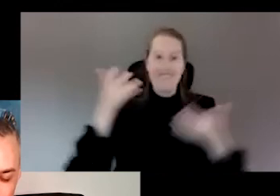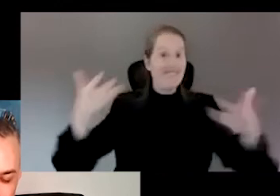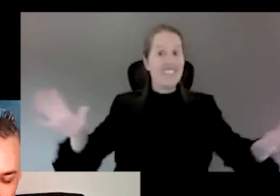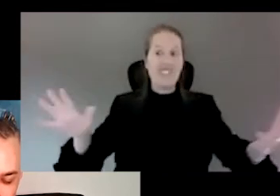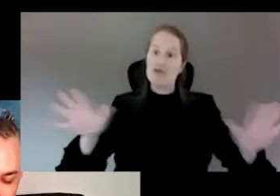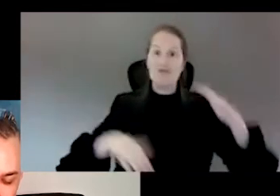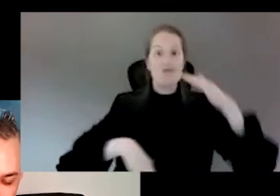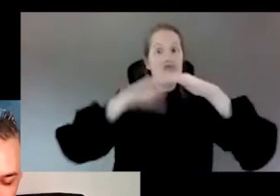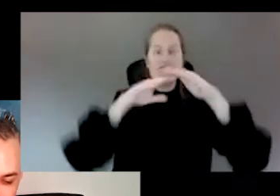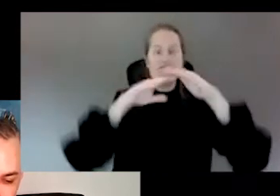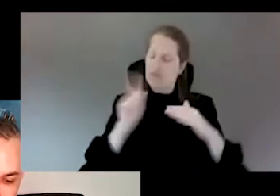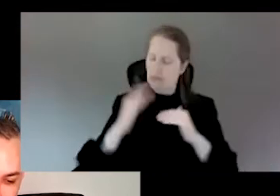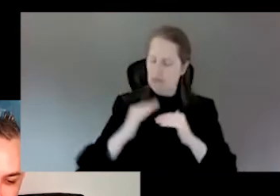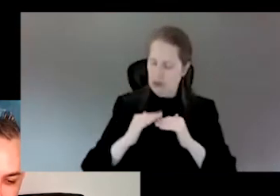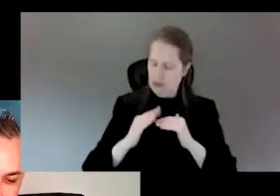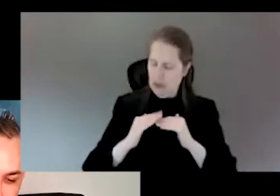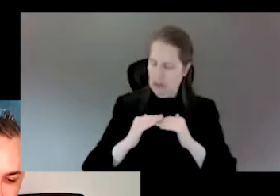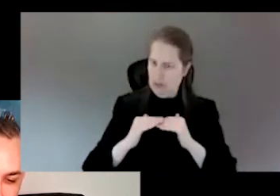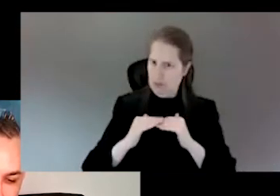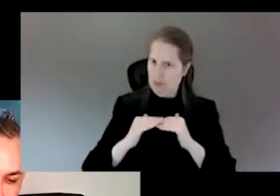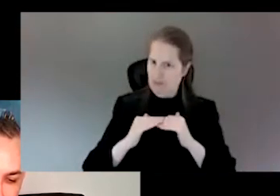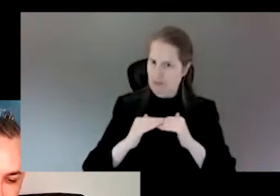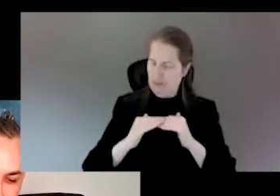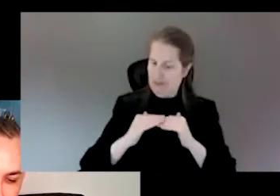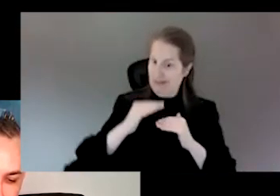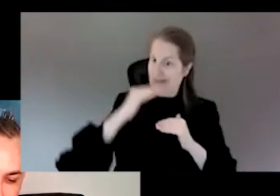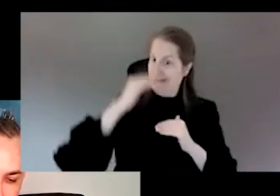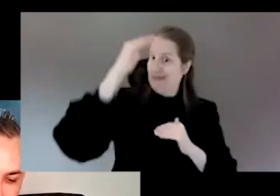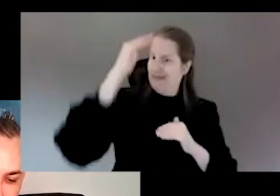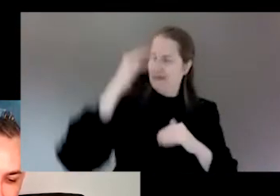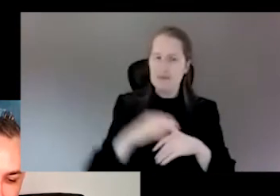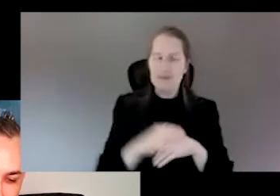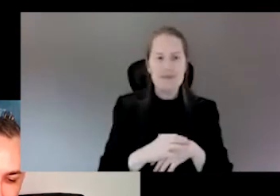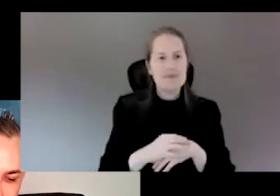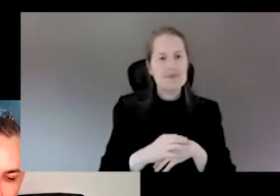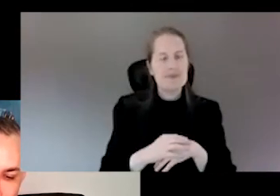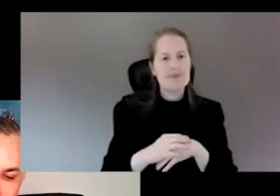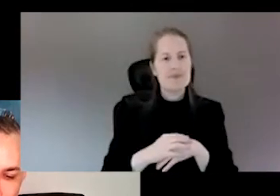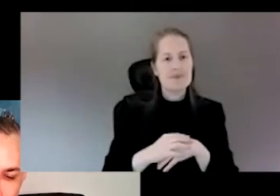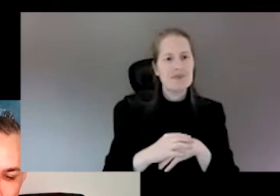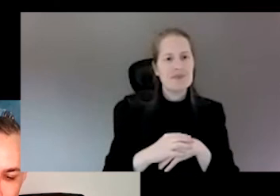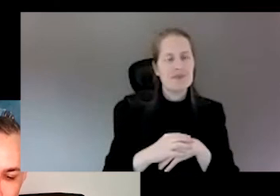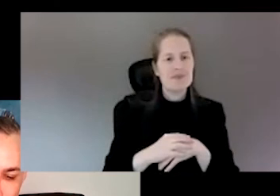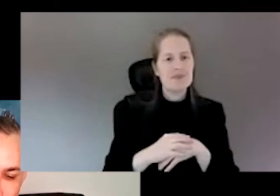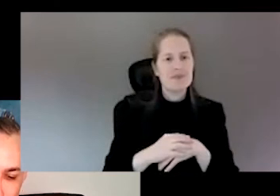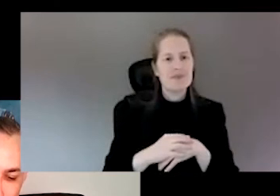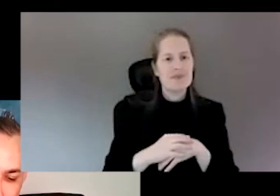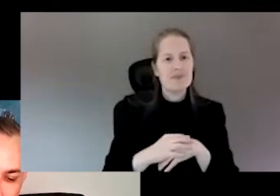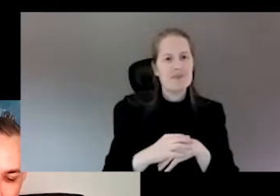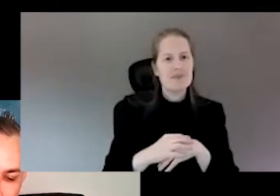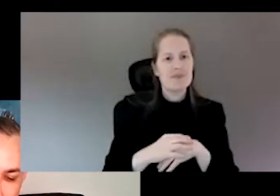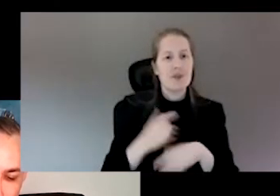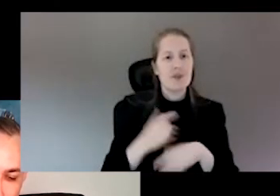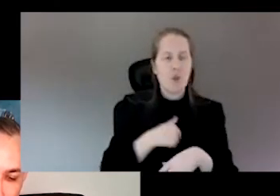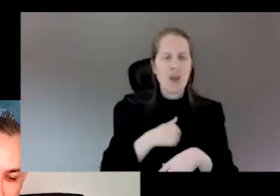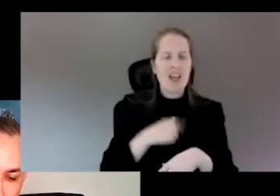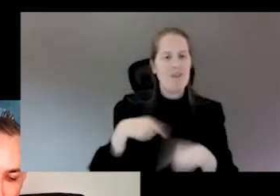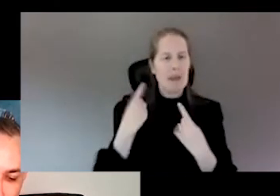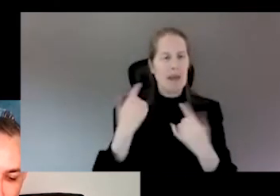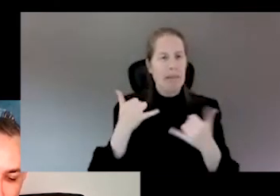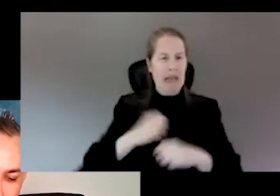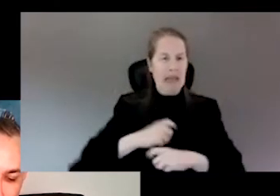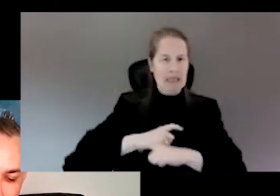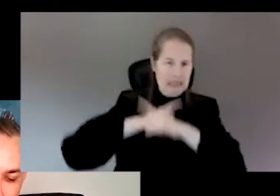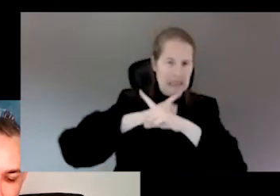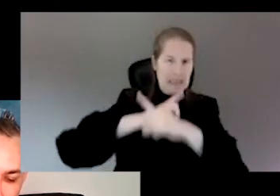We have been so far, we've been, on the defensive for so long. We